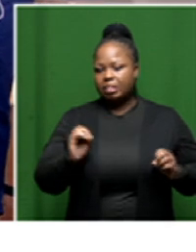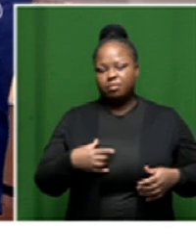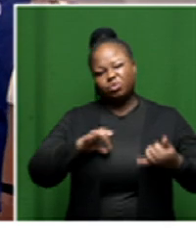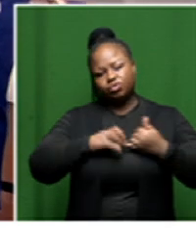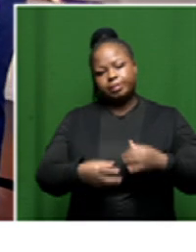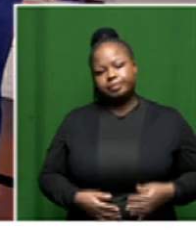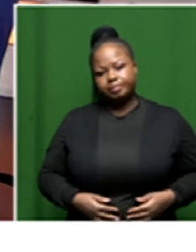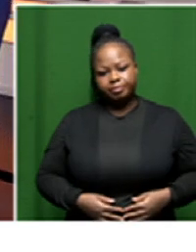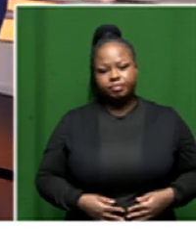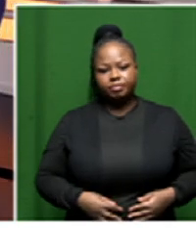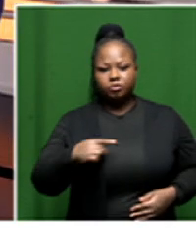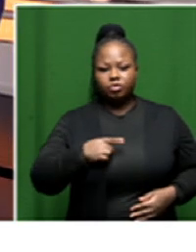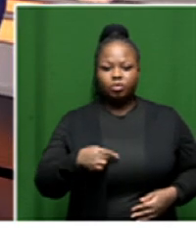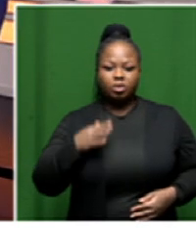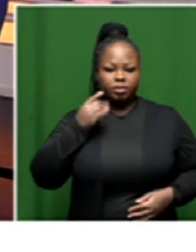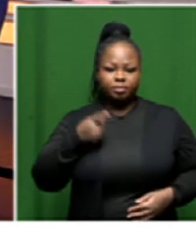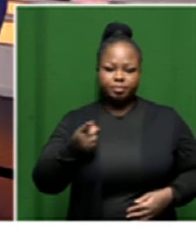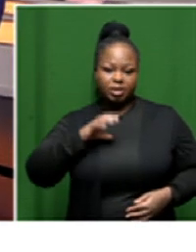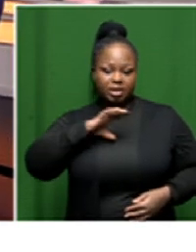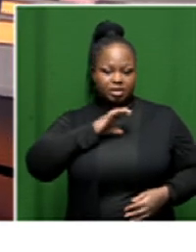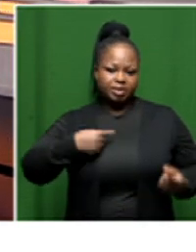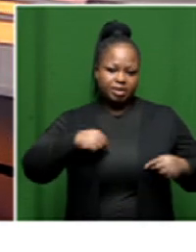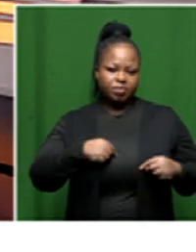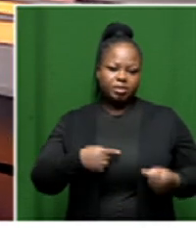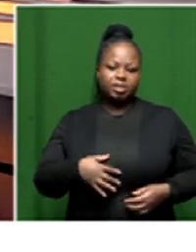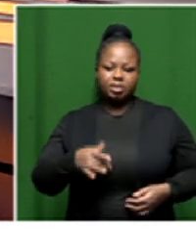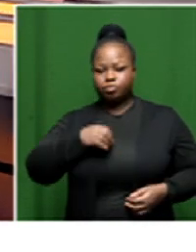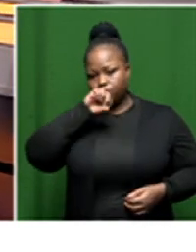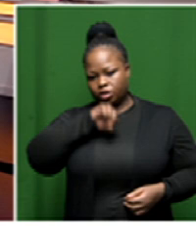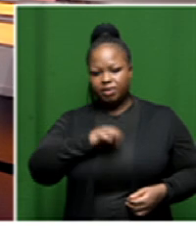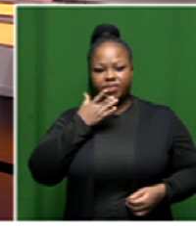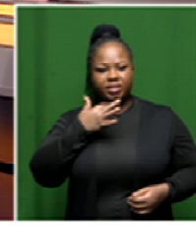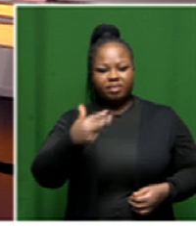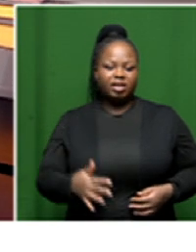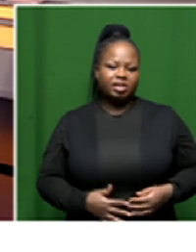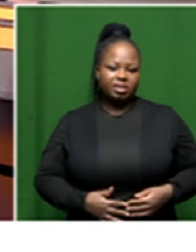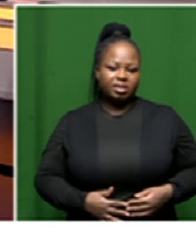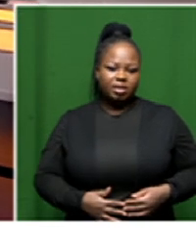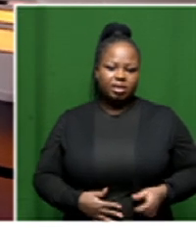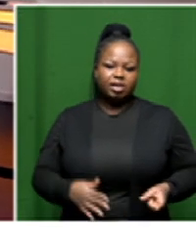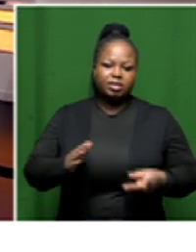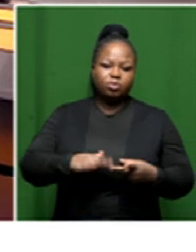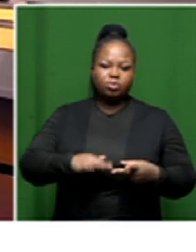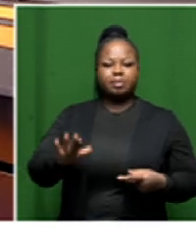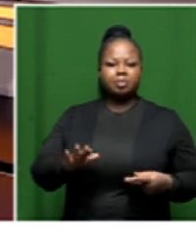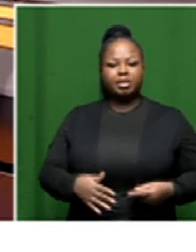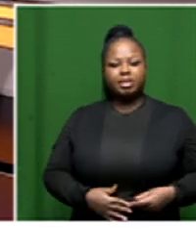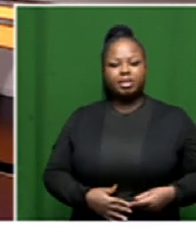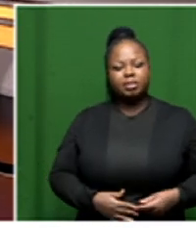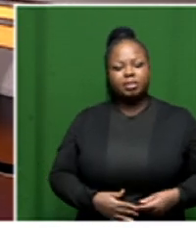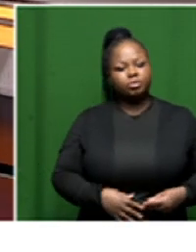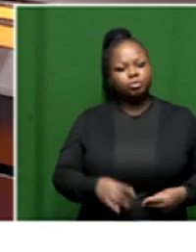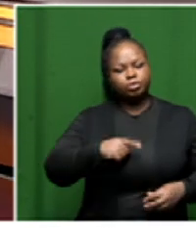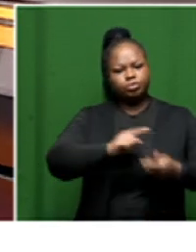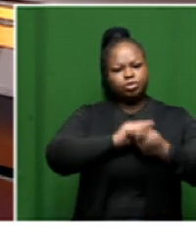try. And I mean, when my guys, well, our customers do come through, they love our flavor, you know. That's the thing, how do you- that helps us out. How